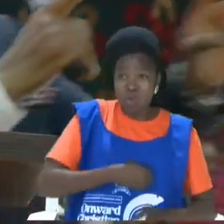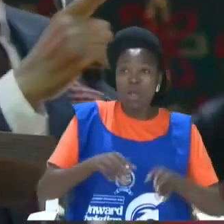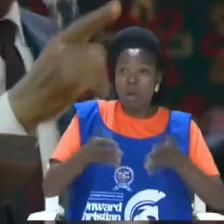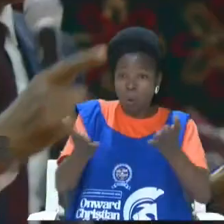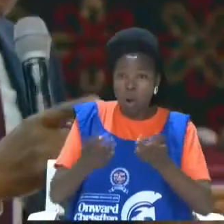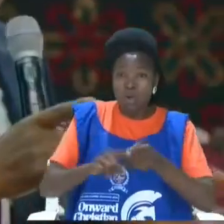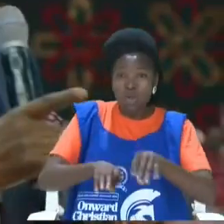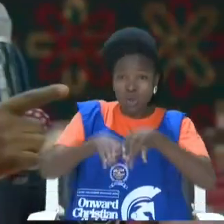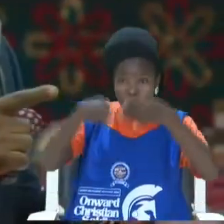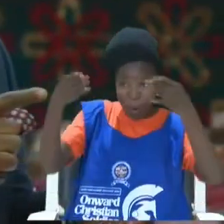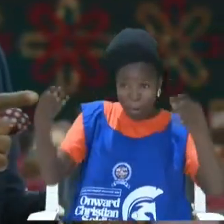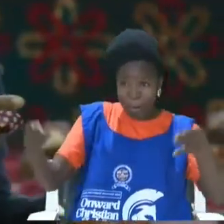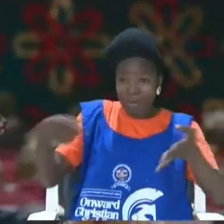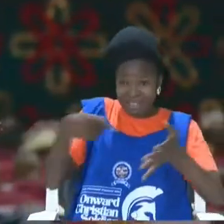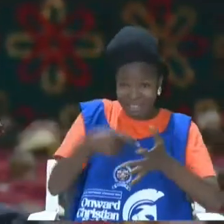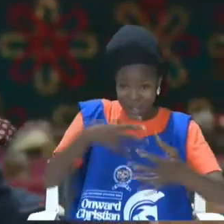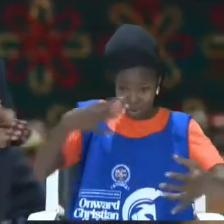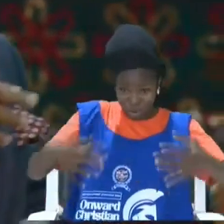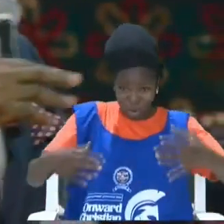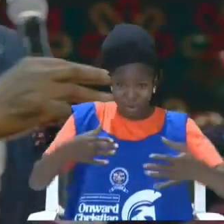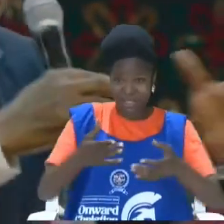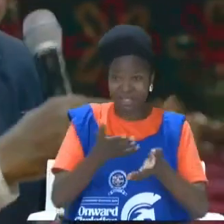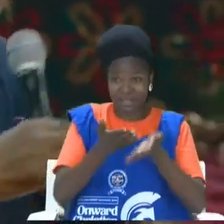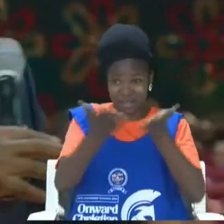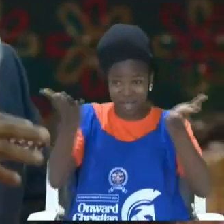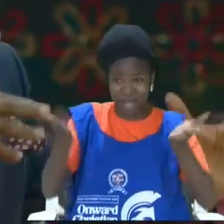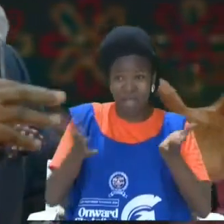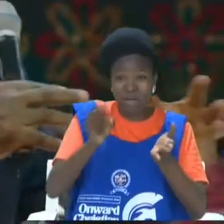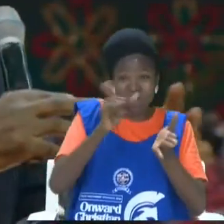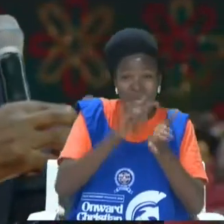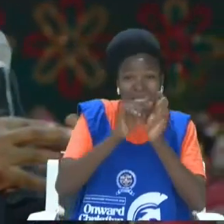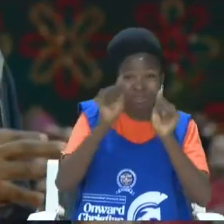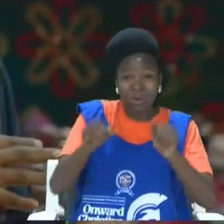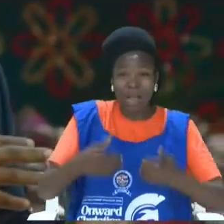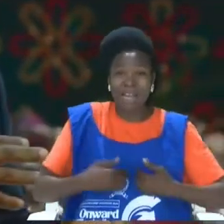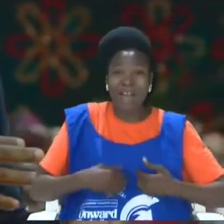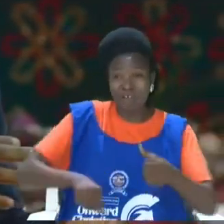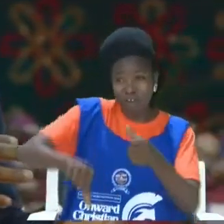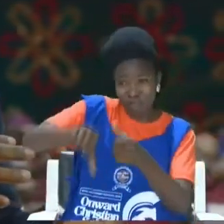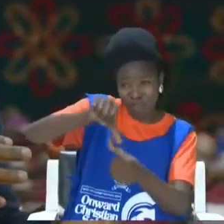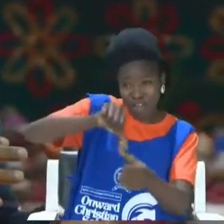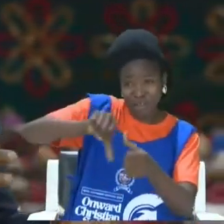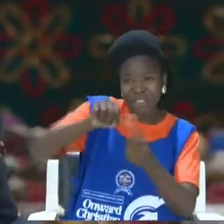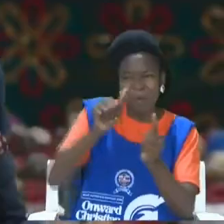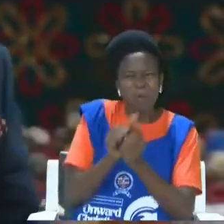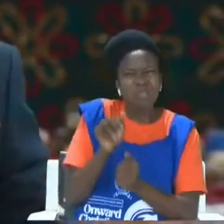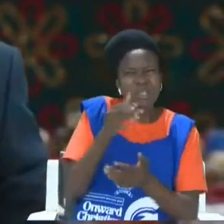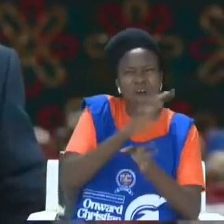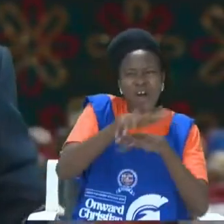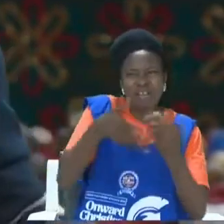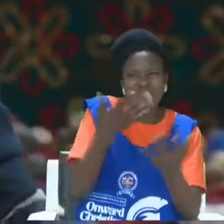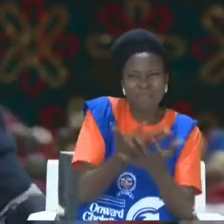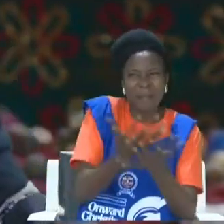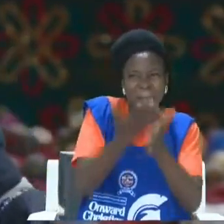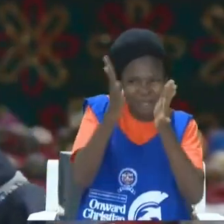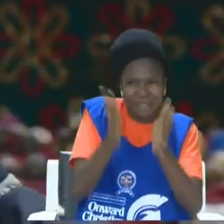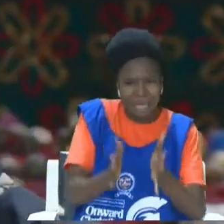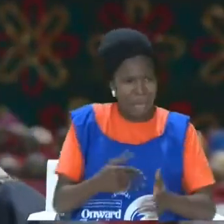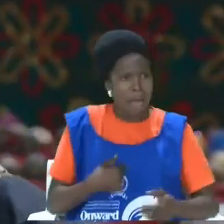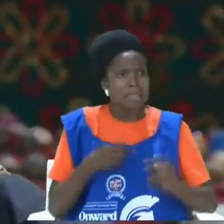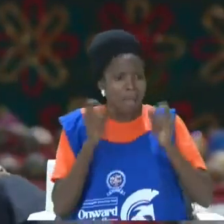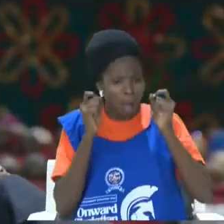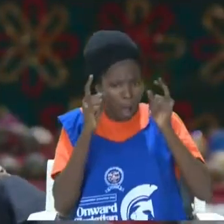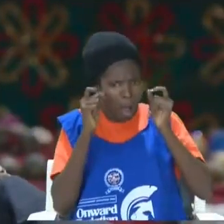the courtyard so that you can have fellowship with them. I said, wow, that